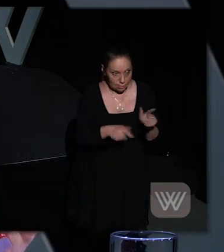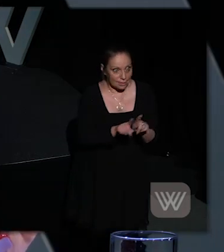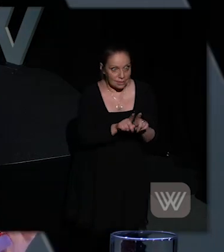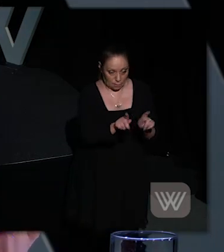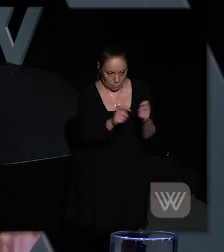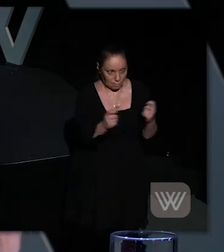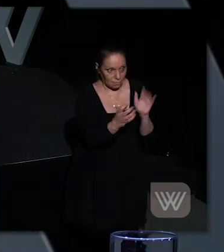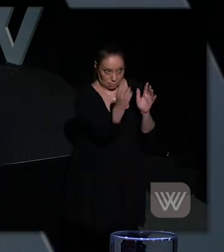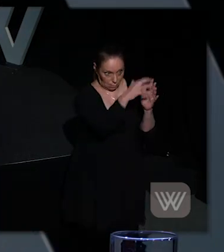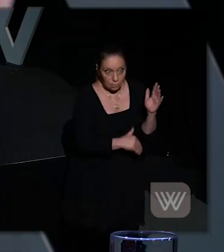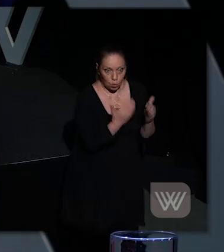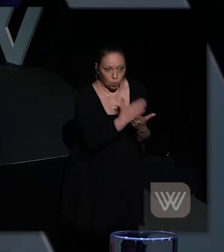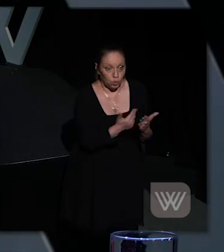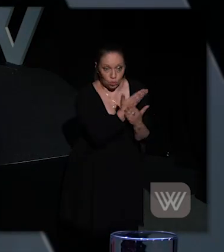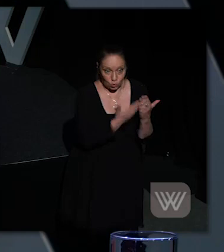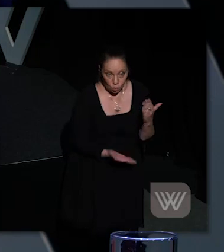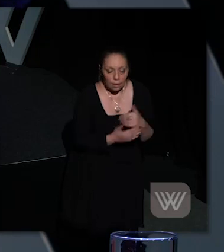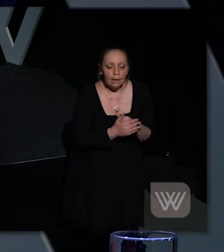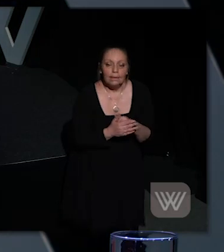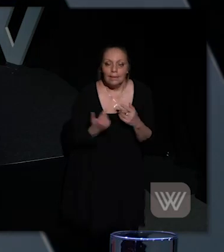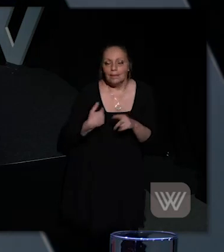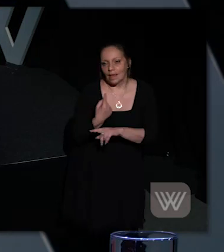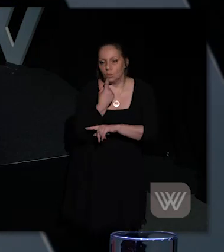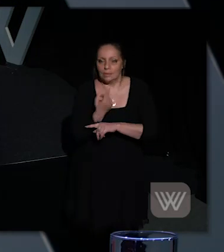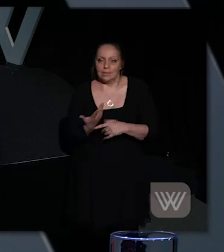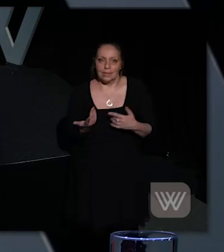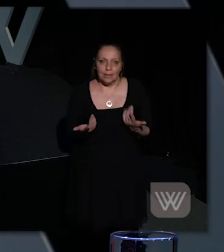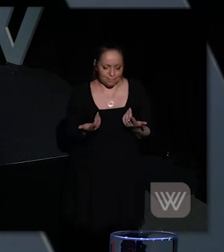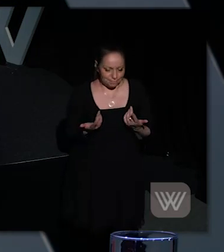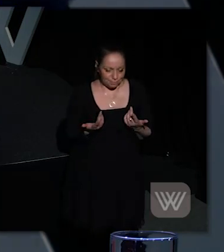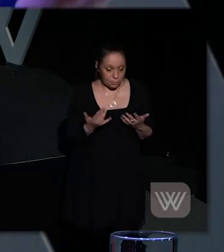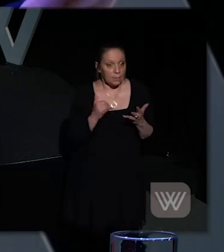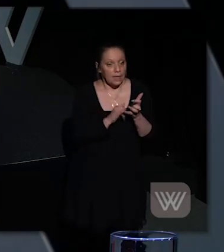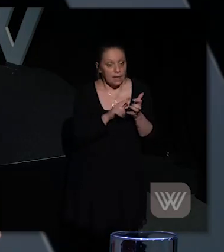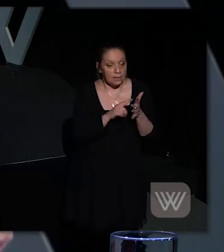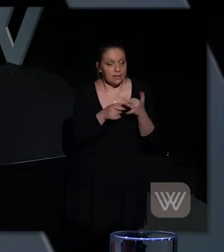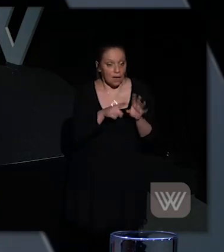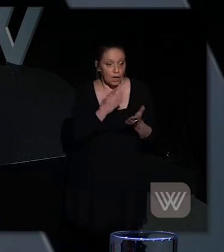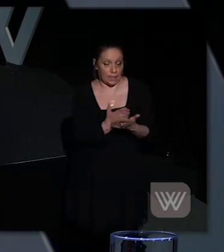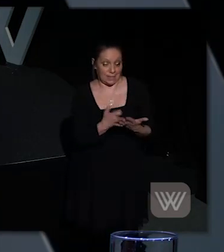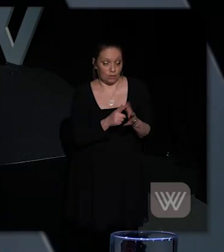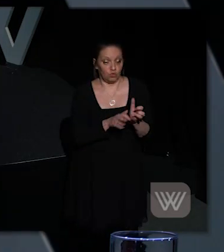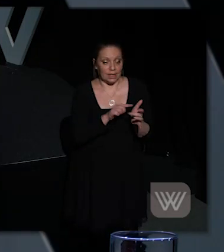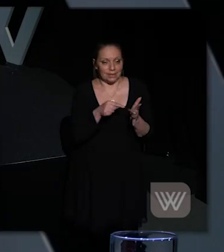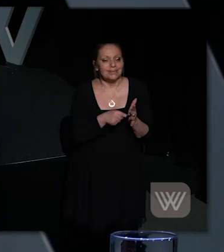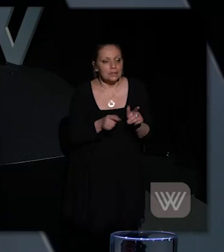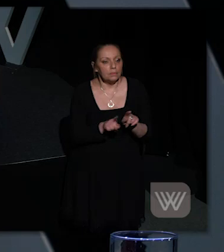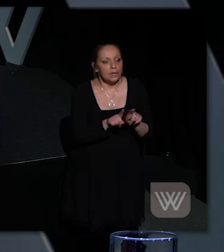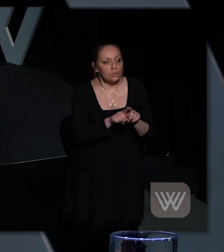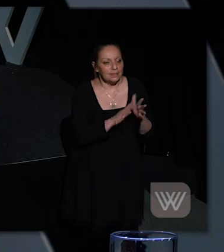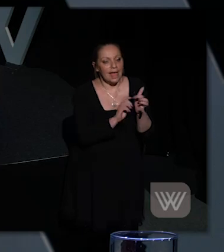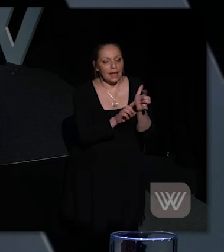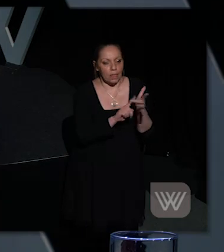story. And so they were not only saying, you, society is racist, but they were saying the media